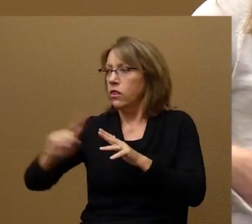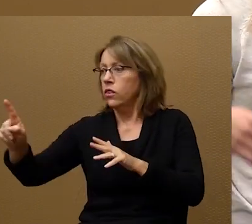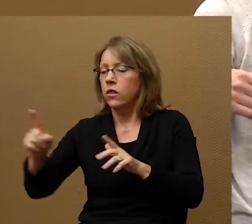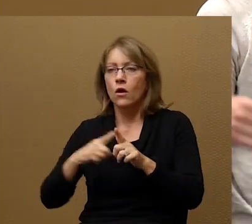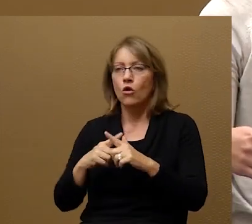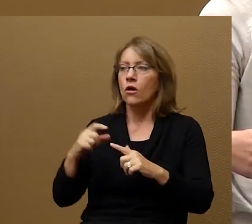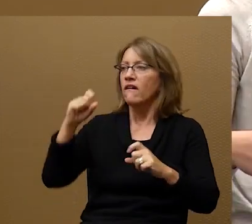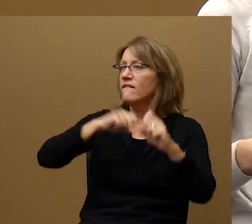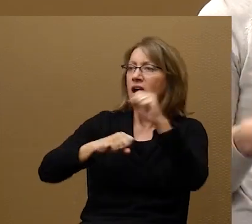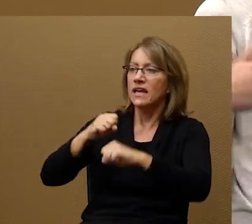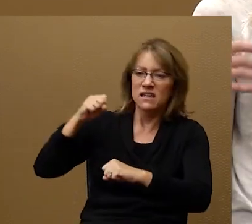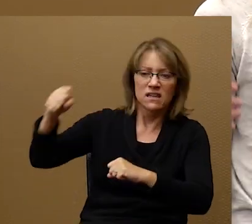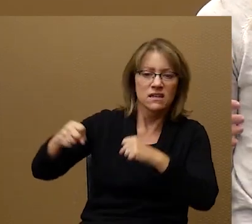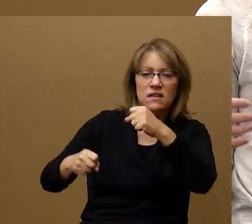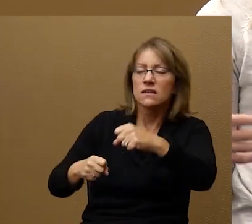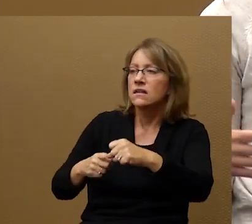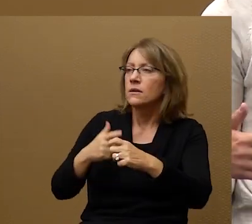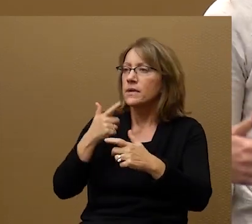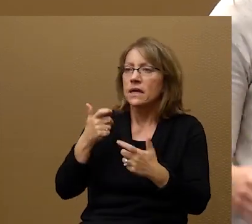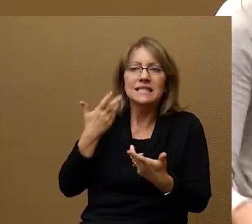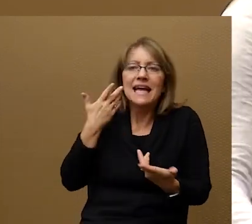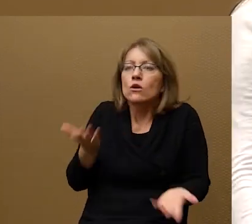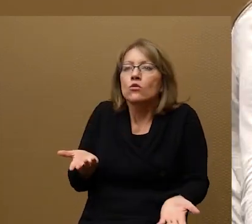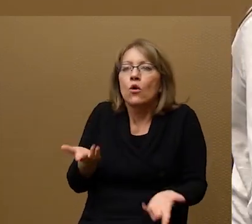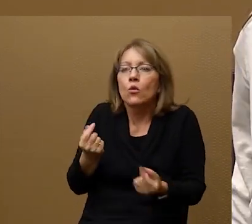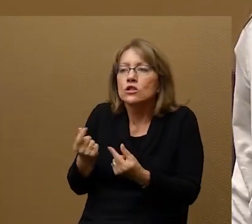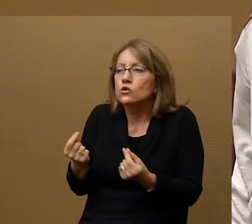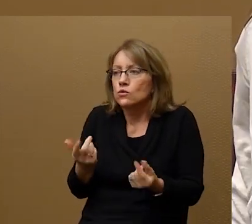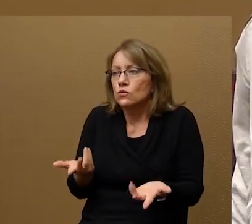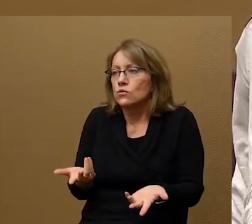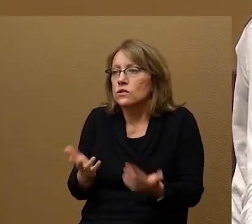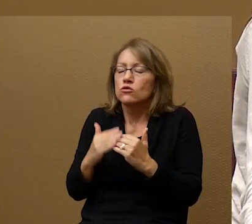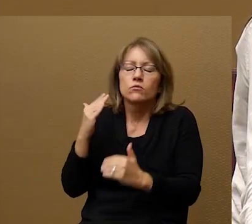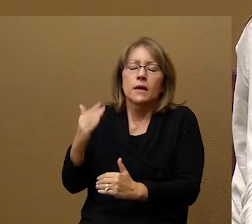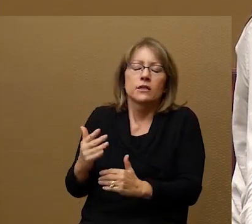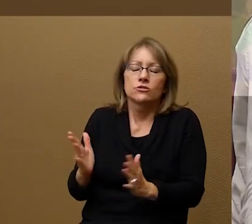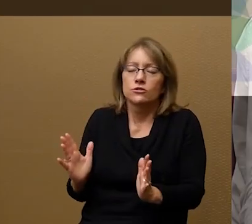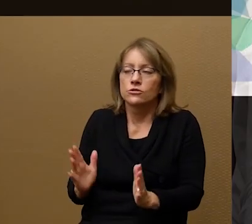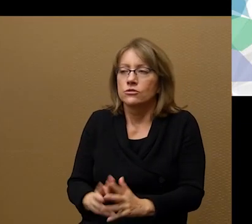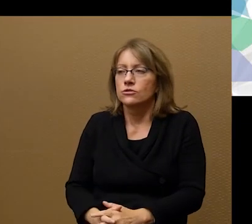back. They might hit people because they don't know what to do.